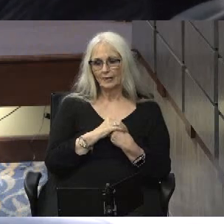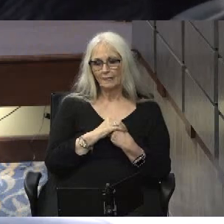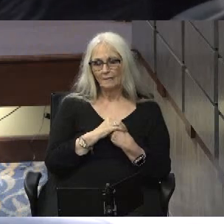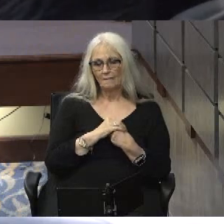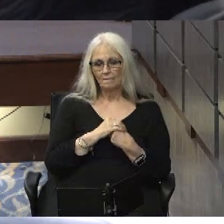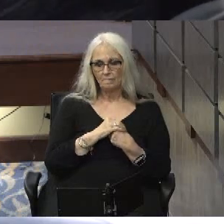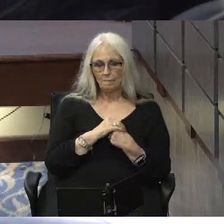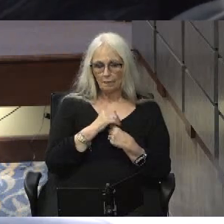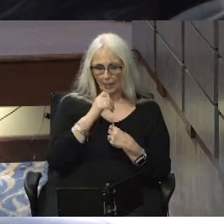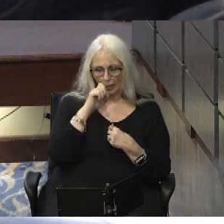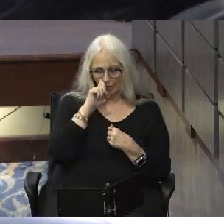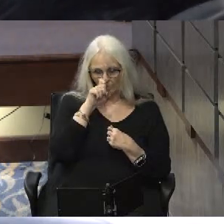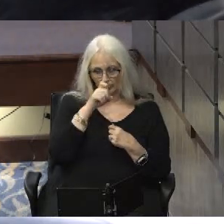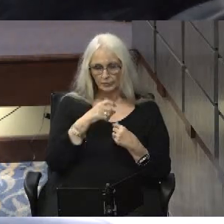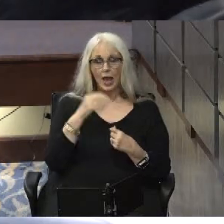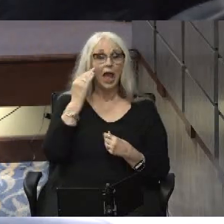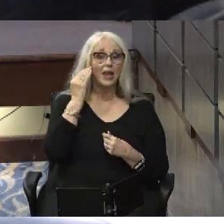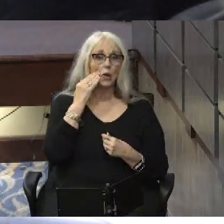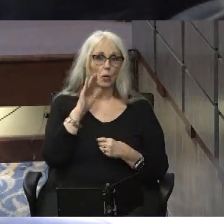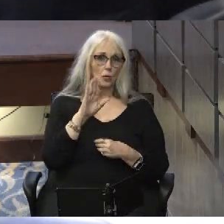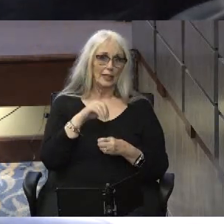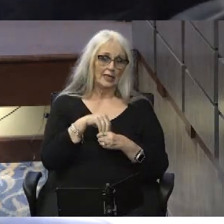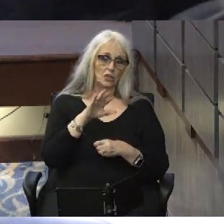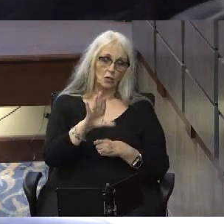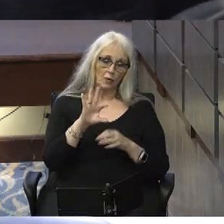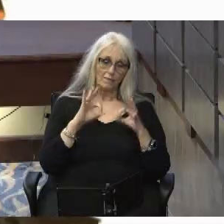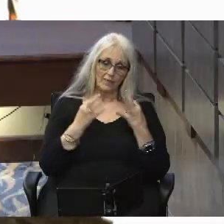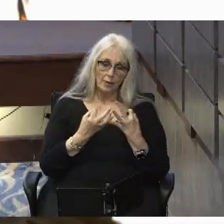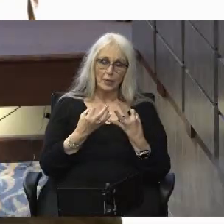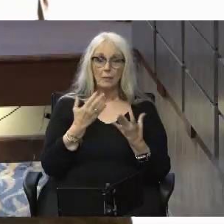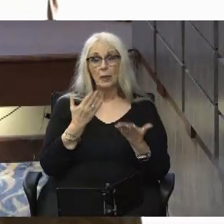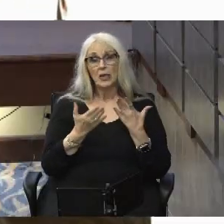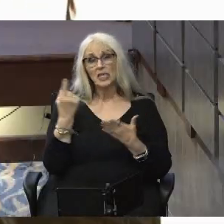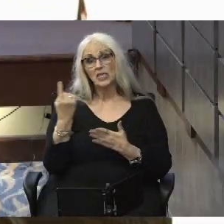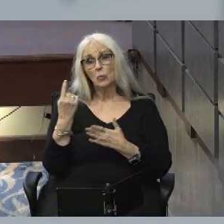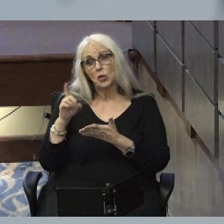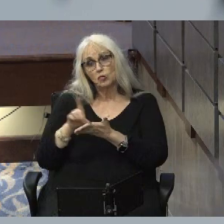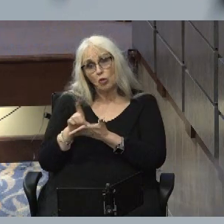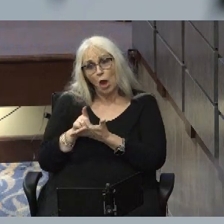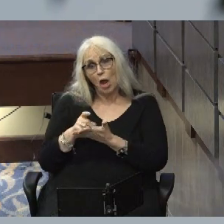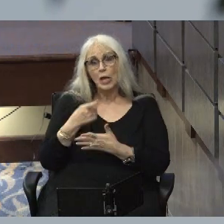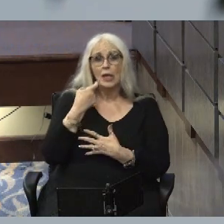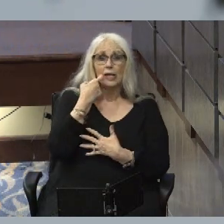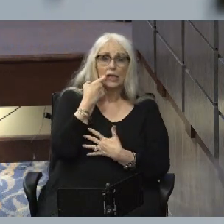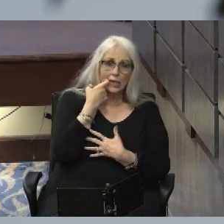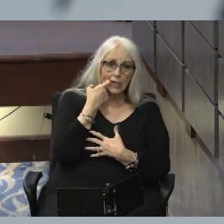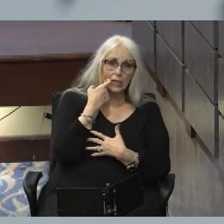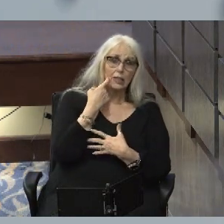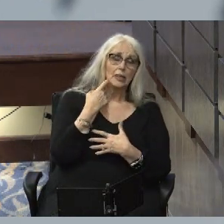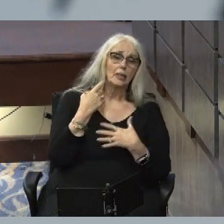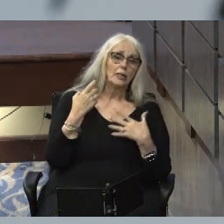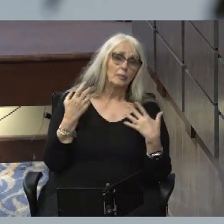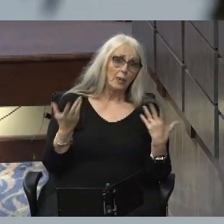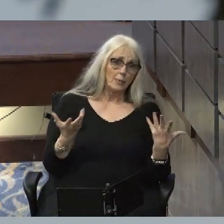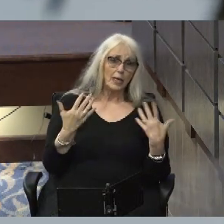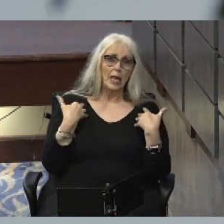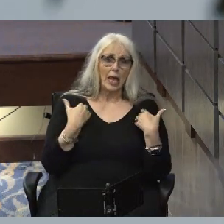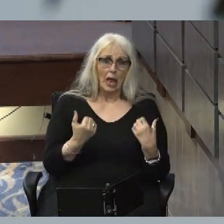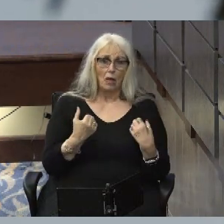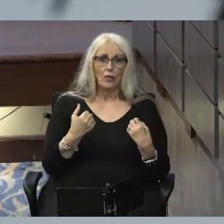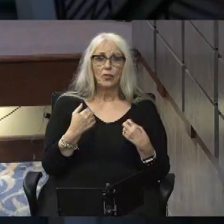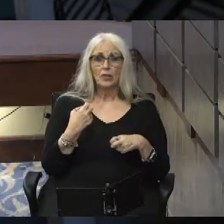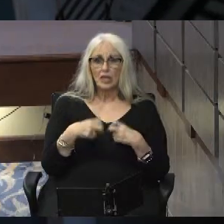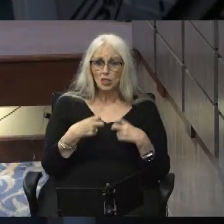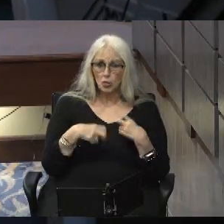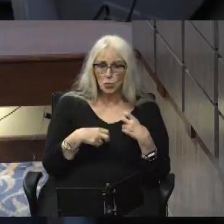I know that in your family, you have a drug addict, an alcoholic, or somebody battling a behavioral health issue. But